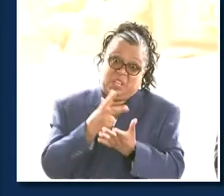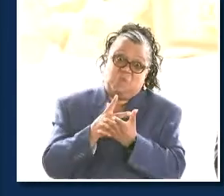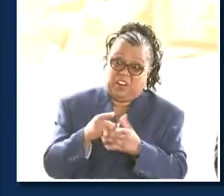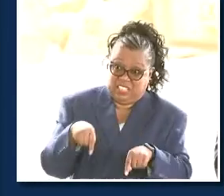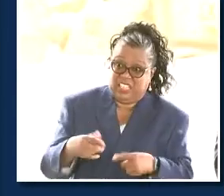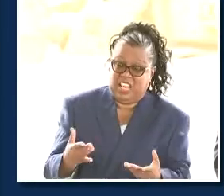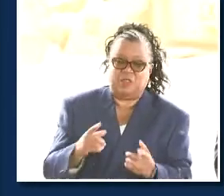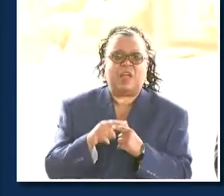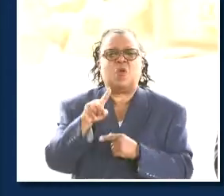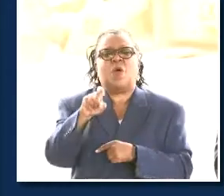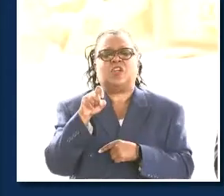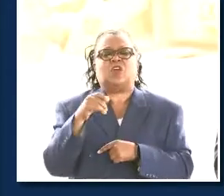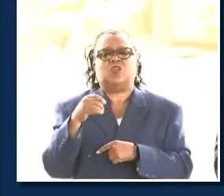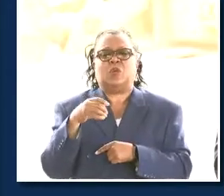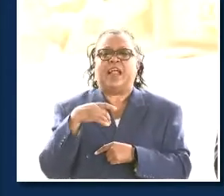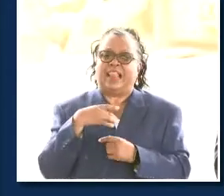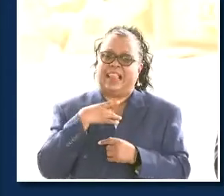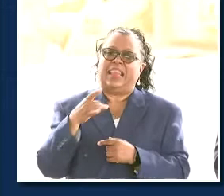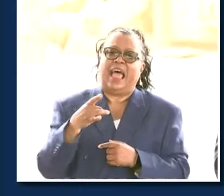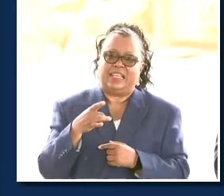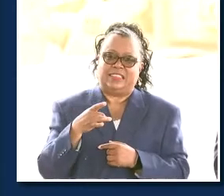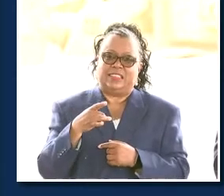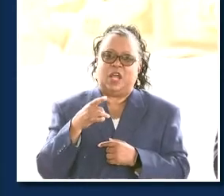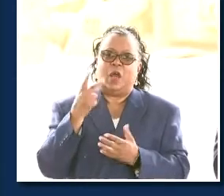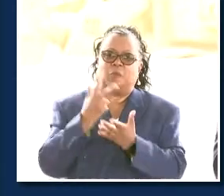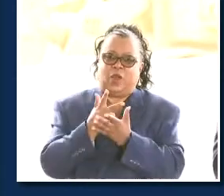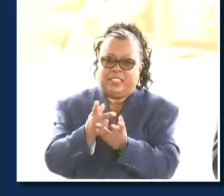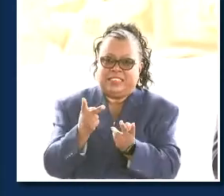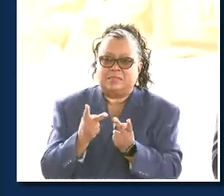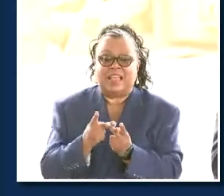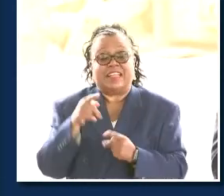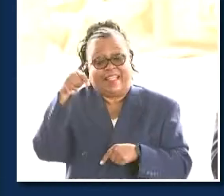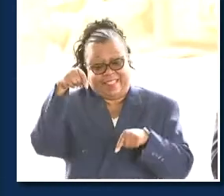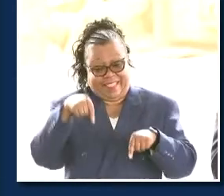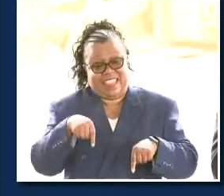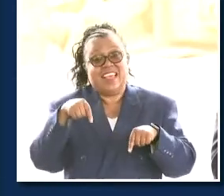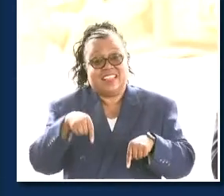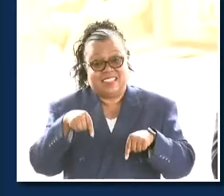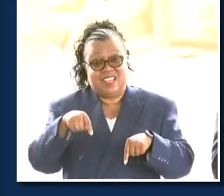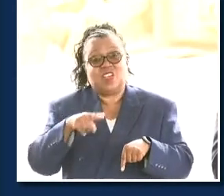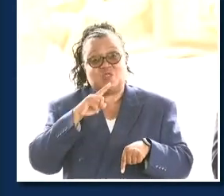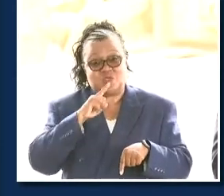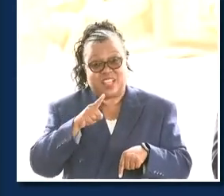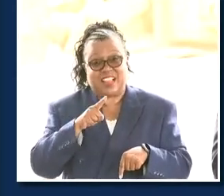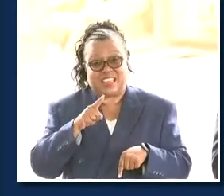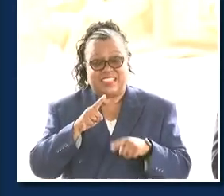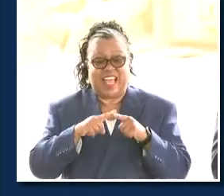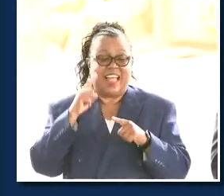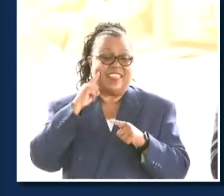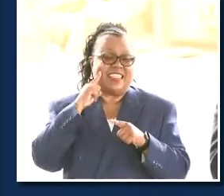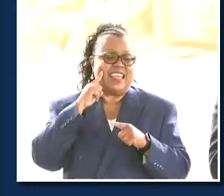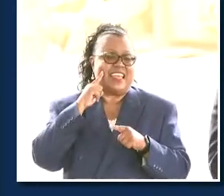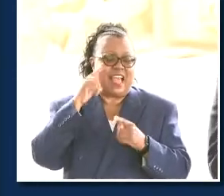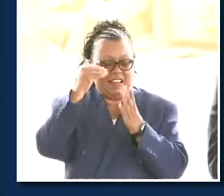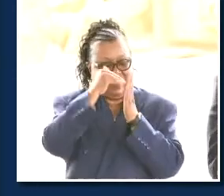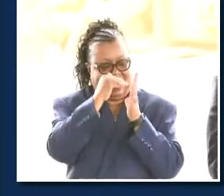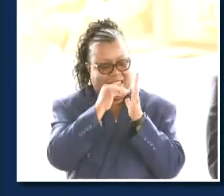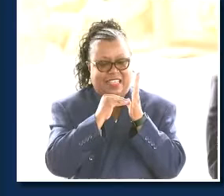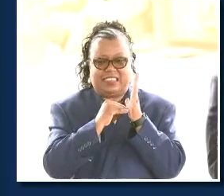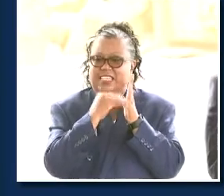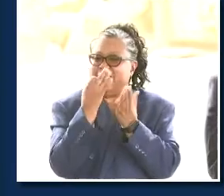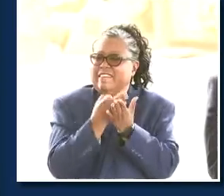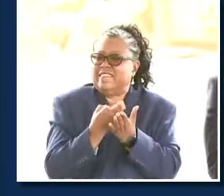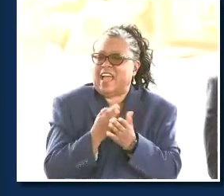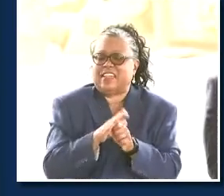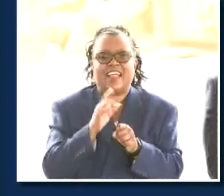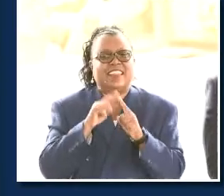here. There's going to be 100 bike parking spaces. This truly is, and I think I've listed the facts